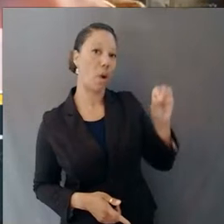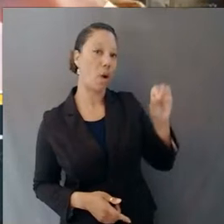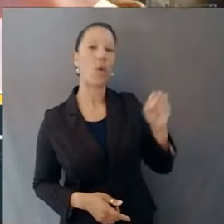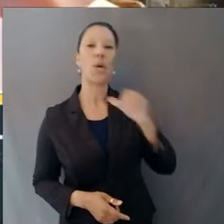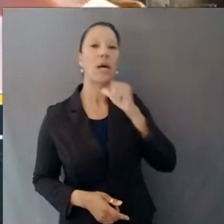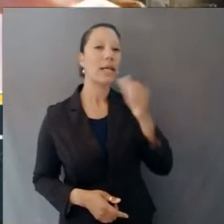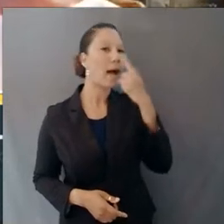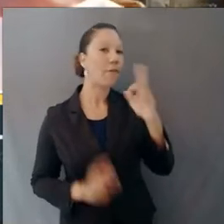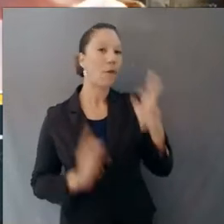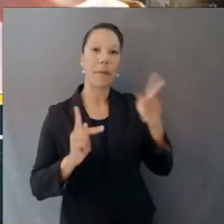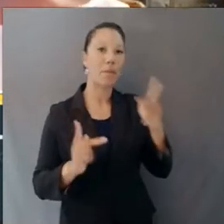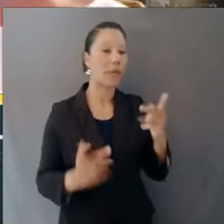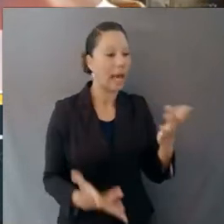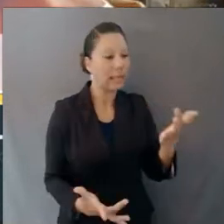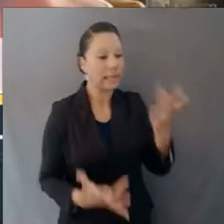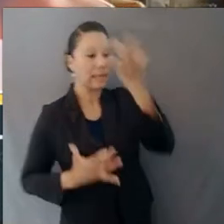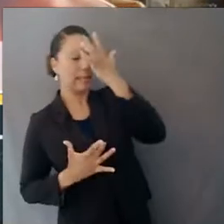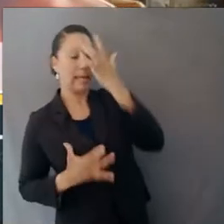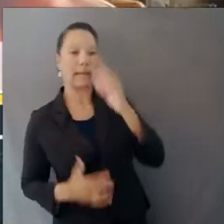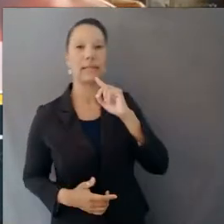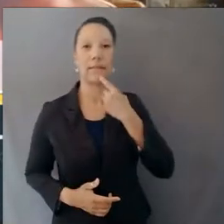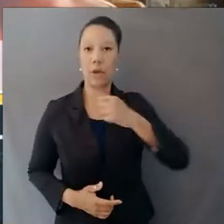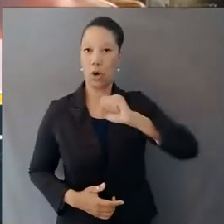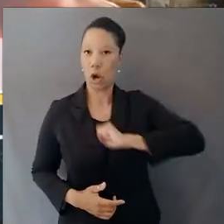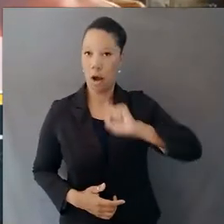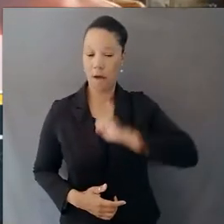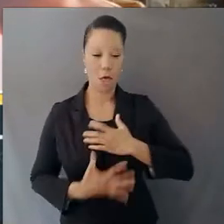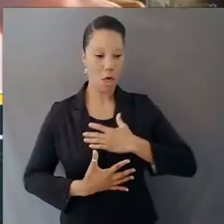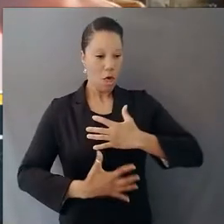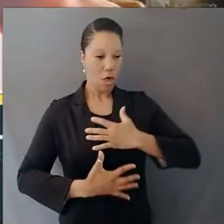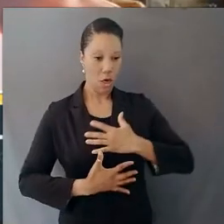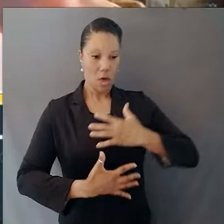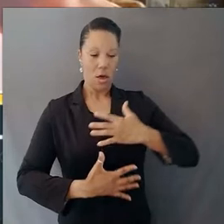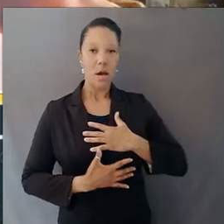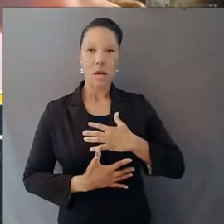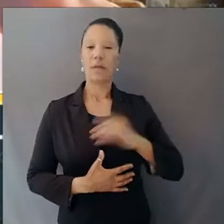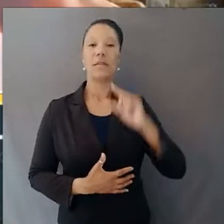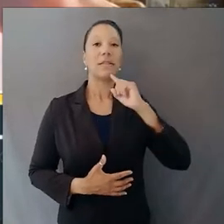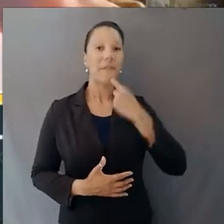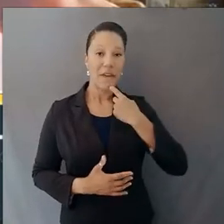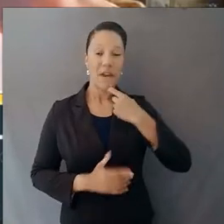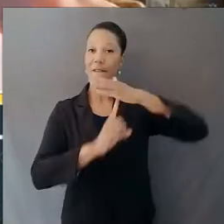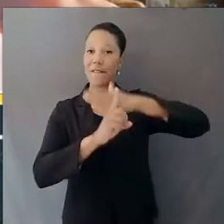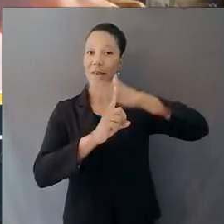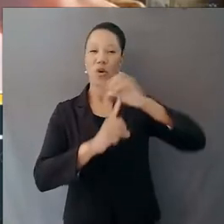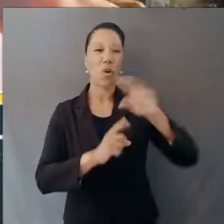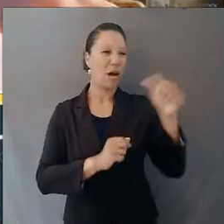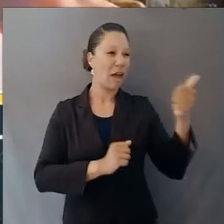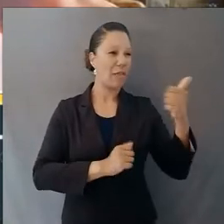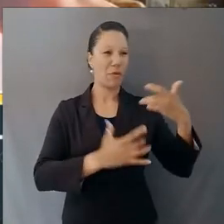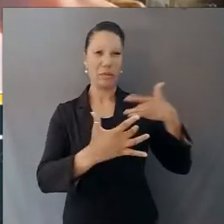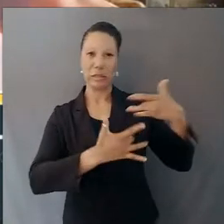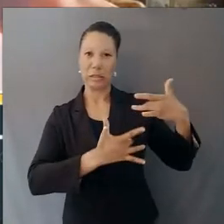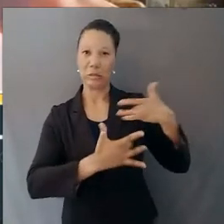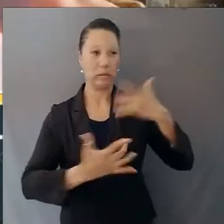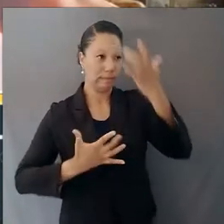symptoms such as severe cough, severe shortness of breath, severe fever, or other concerning symptoms may